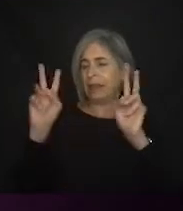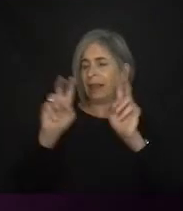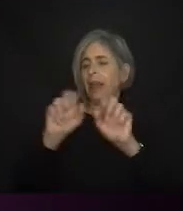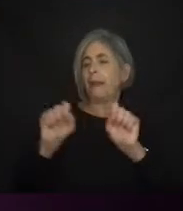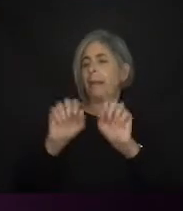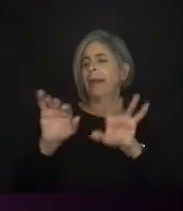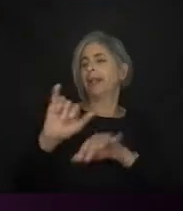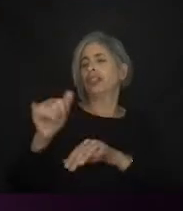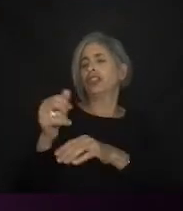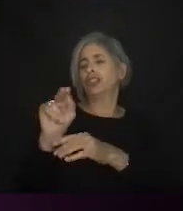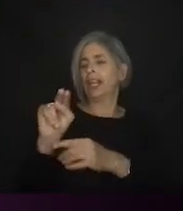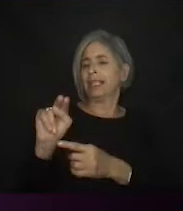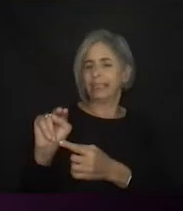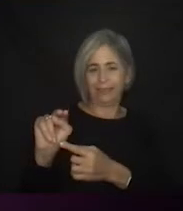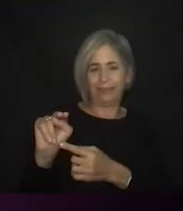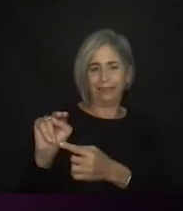Johnson.